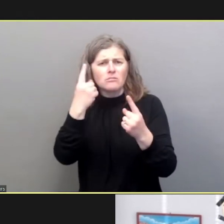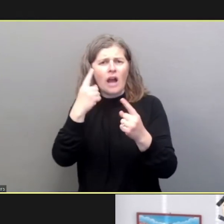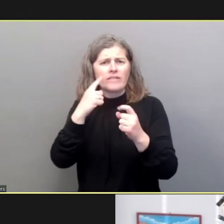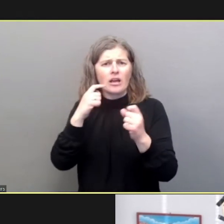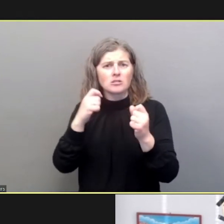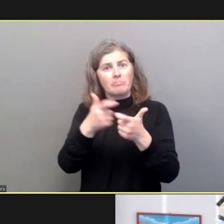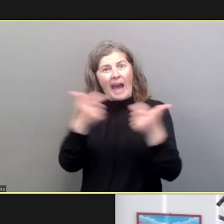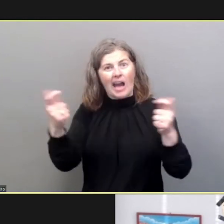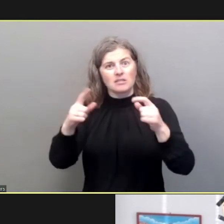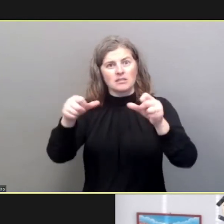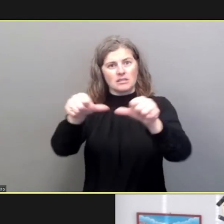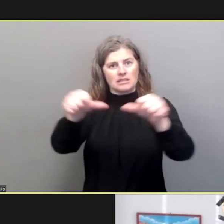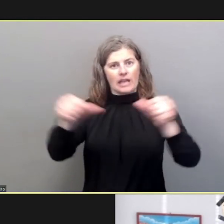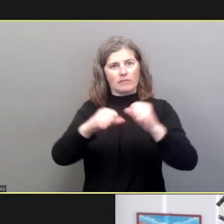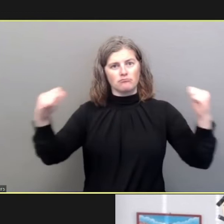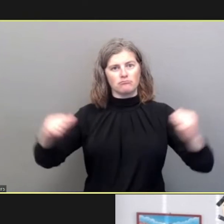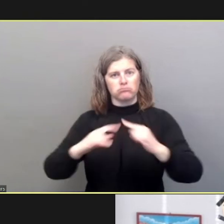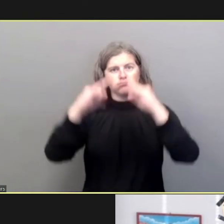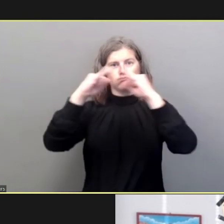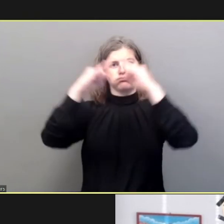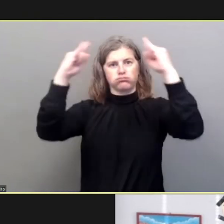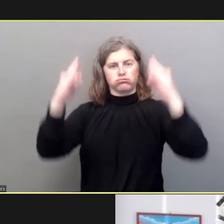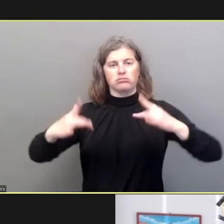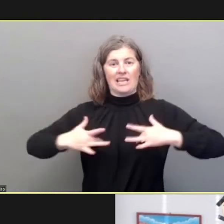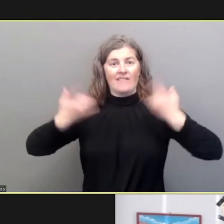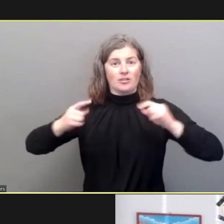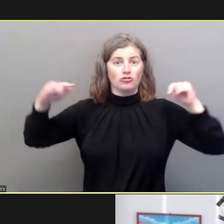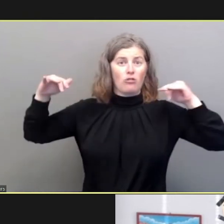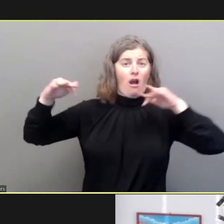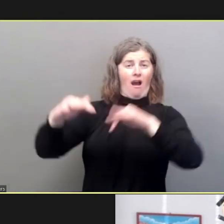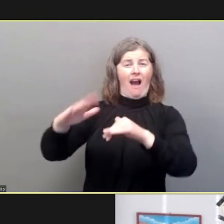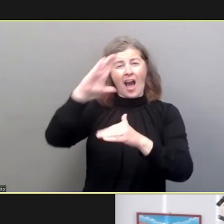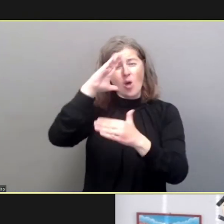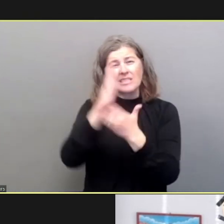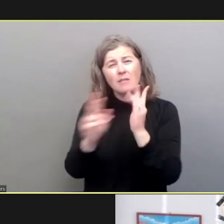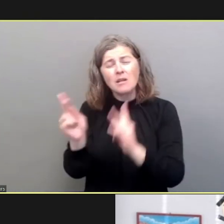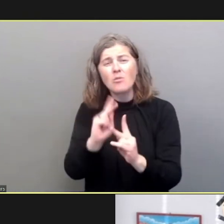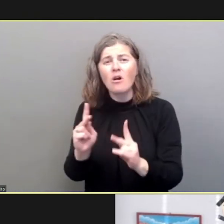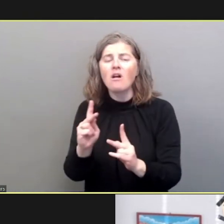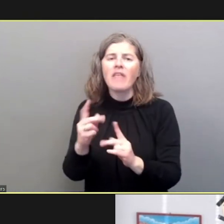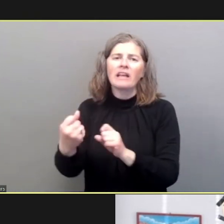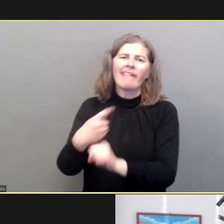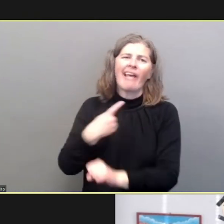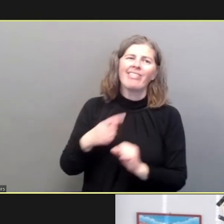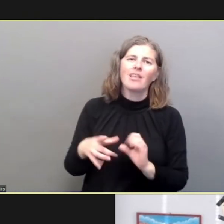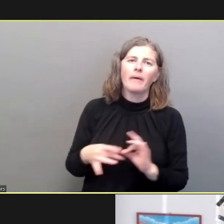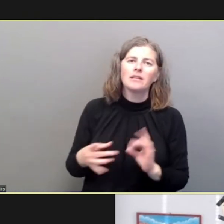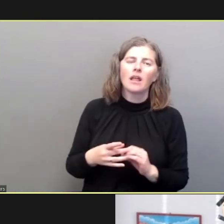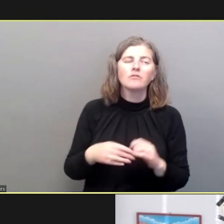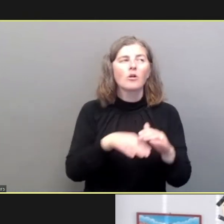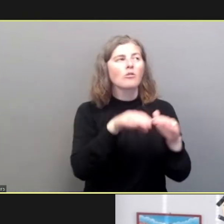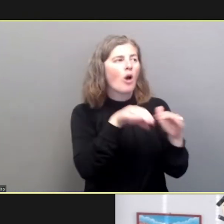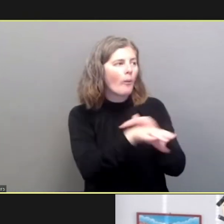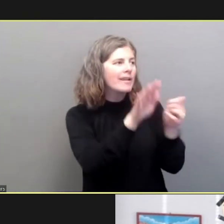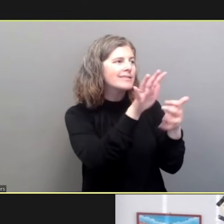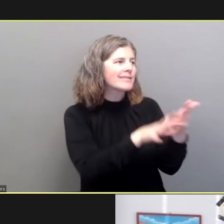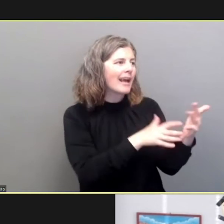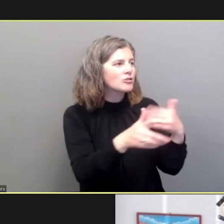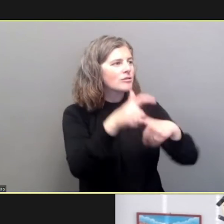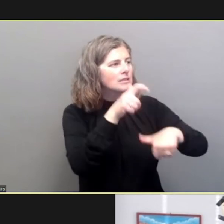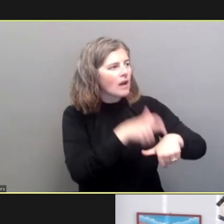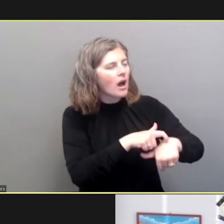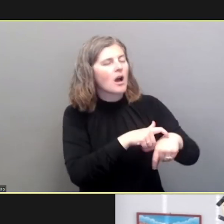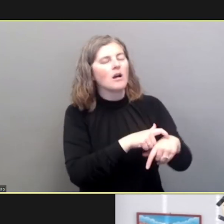booster events? Just because I know that people have said they get the message and then they have to go in and schedule a time, and